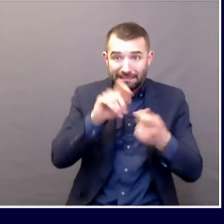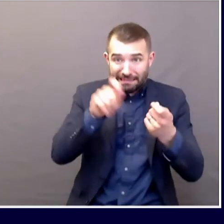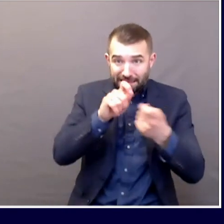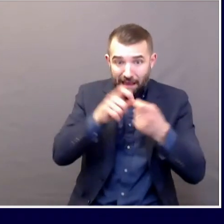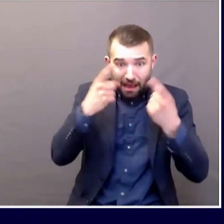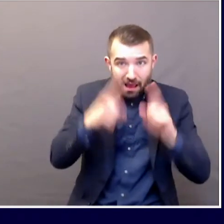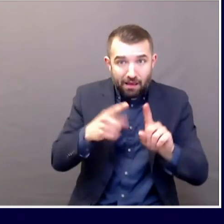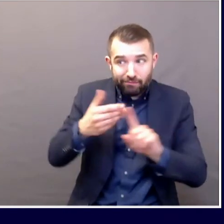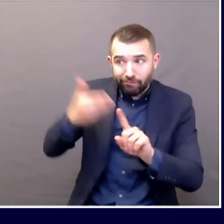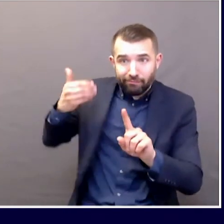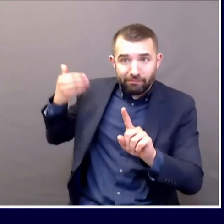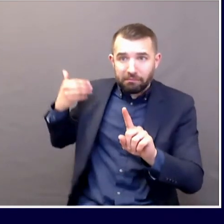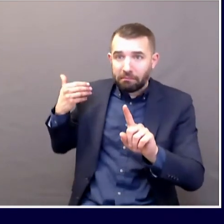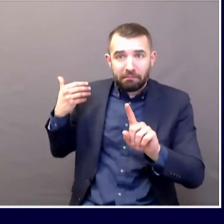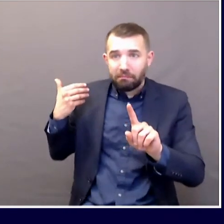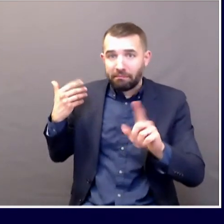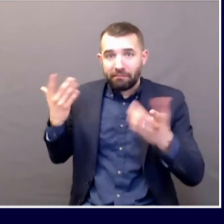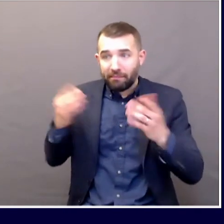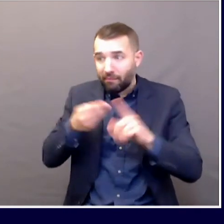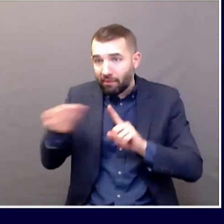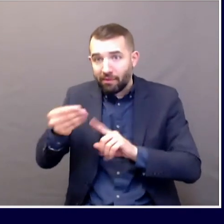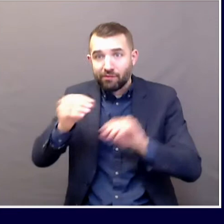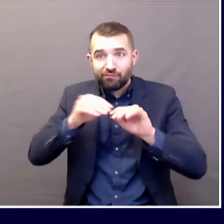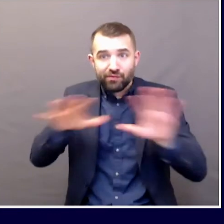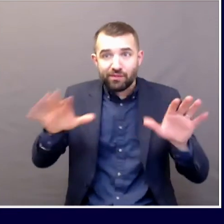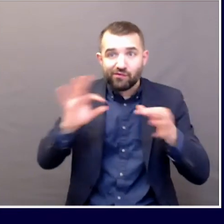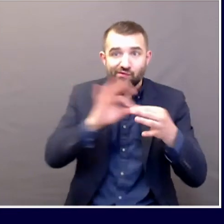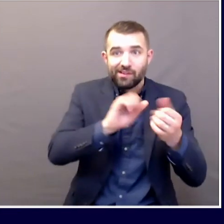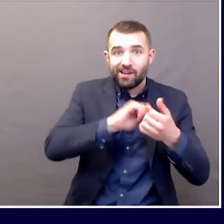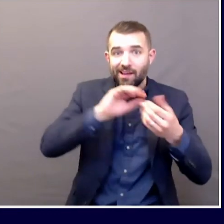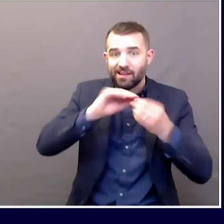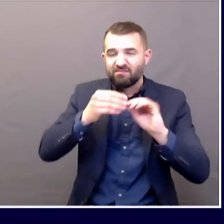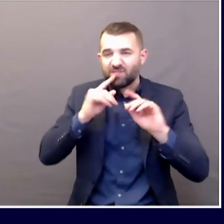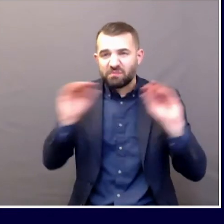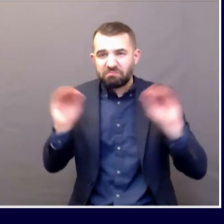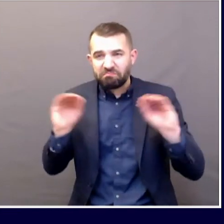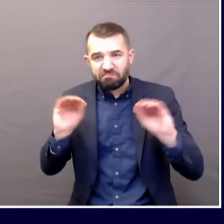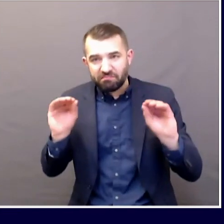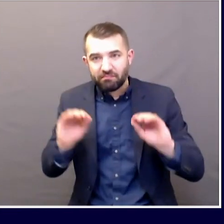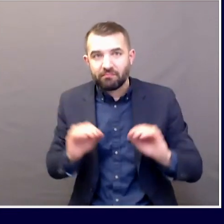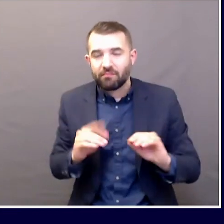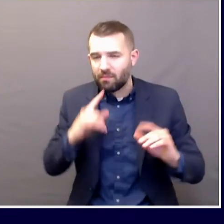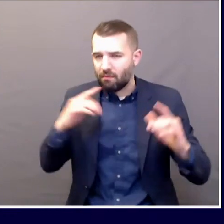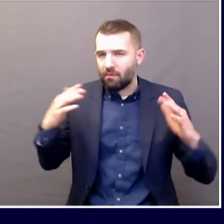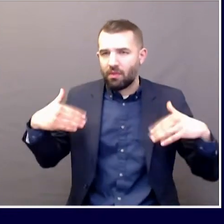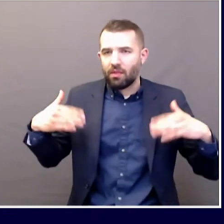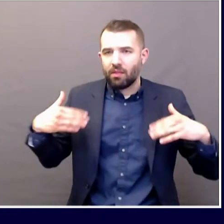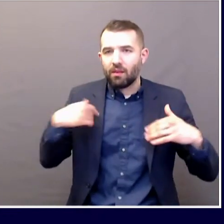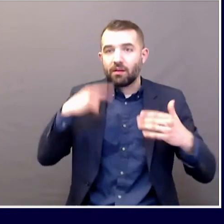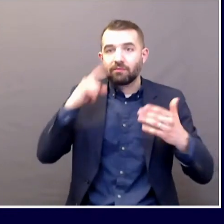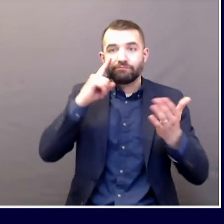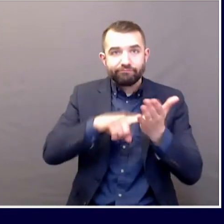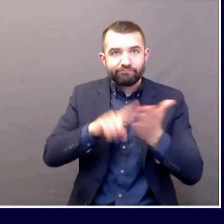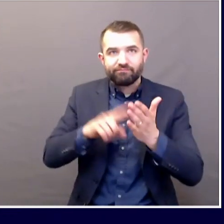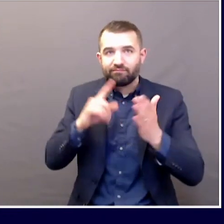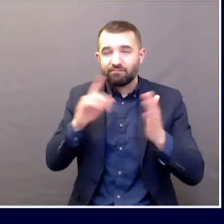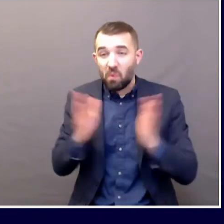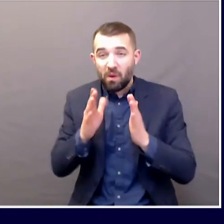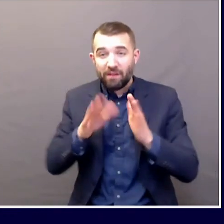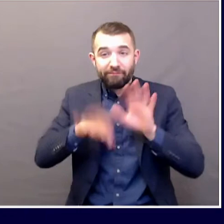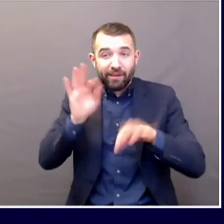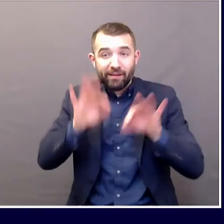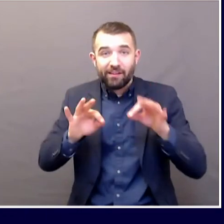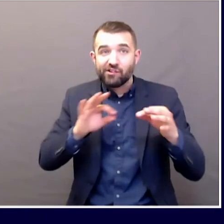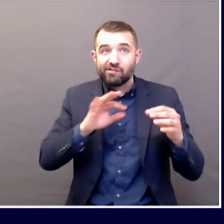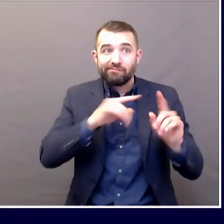our case investigators identified these cases as being directly or imminently associated with a gathering or